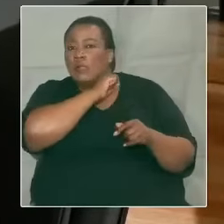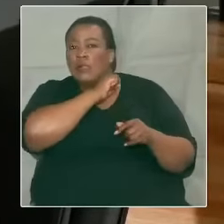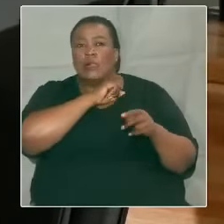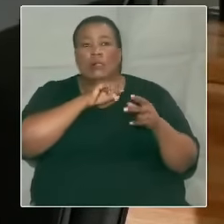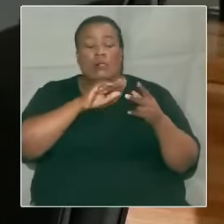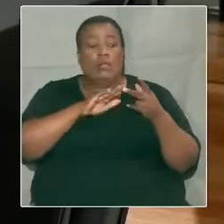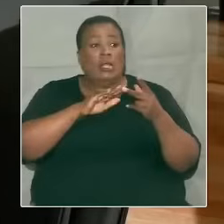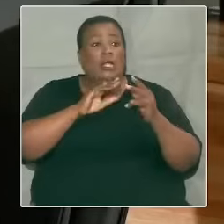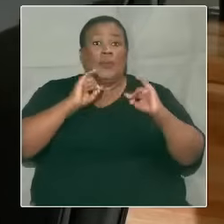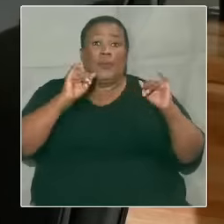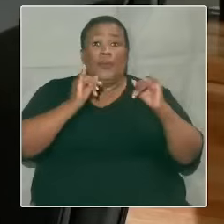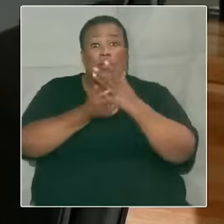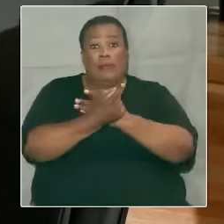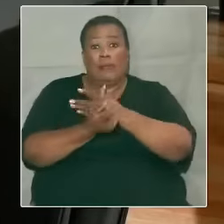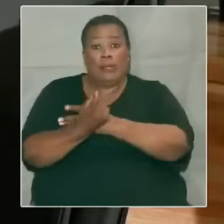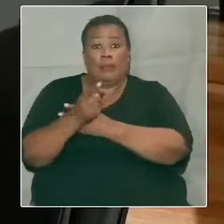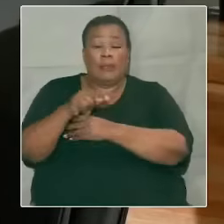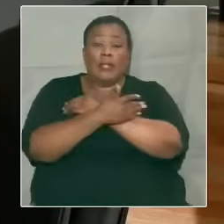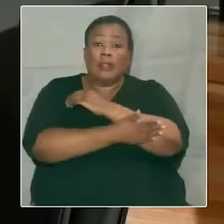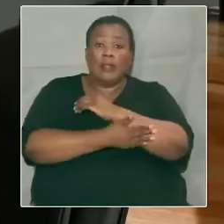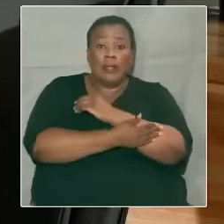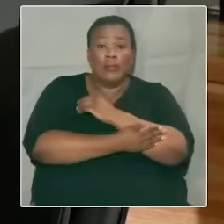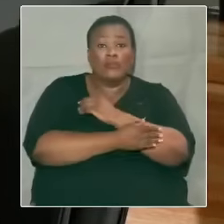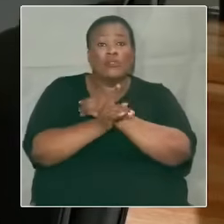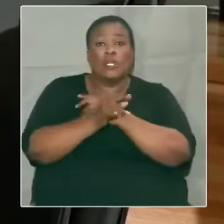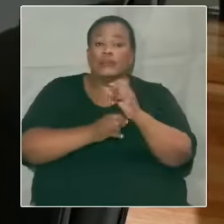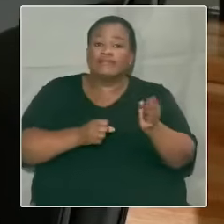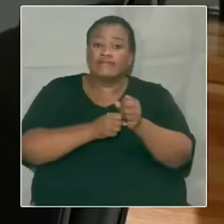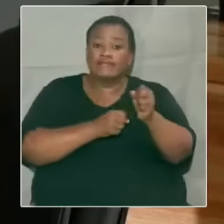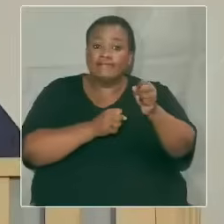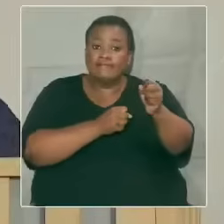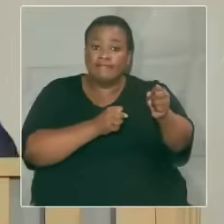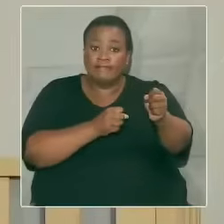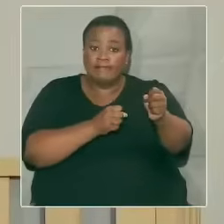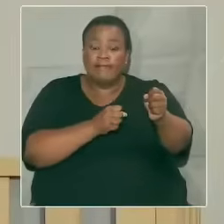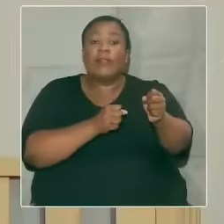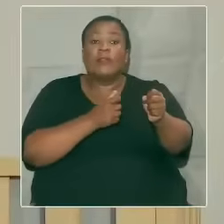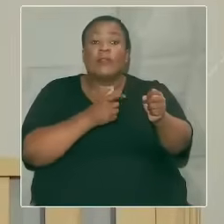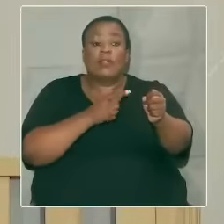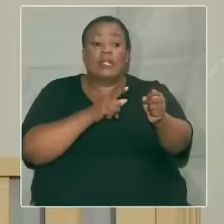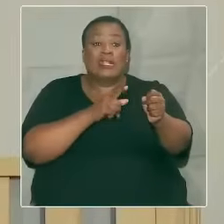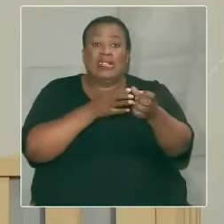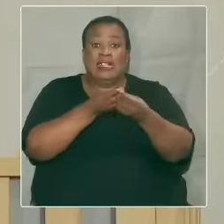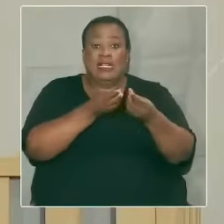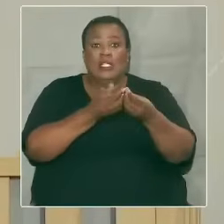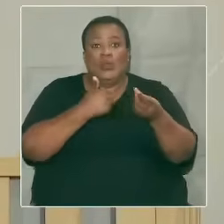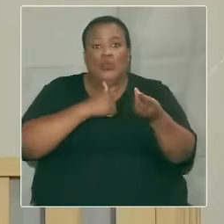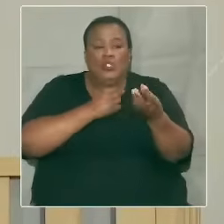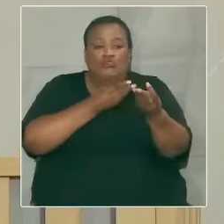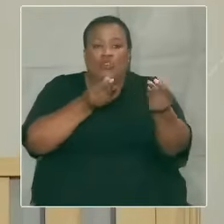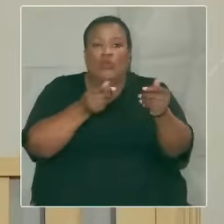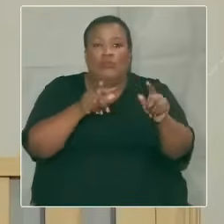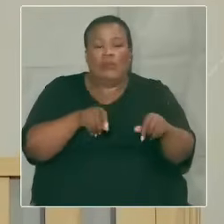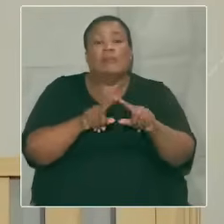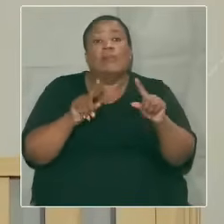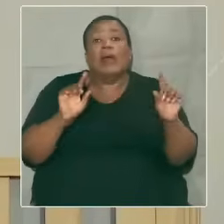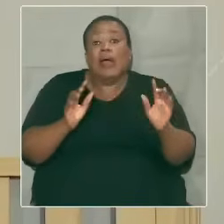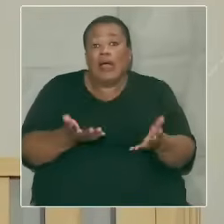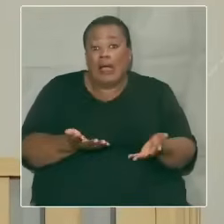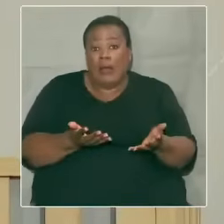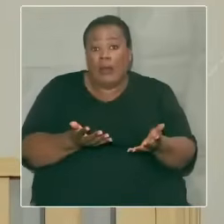troubling the country. That is a strategic direction that we need to deal with that. But the how part of